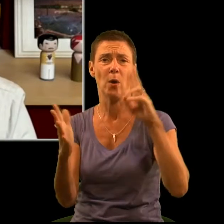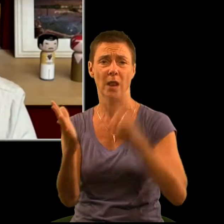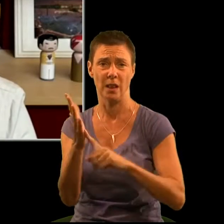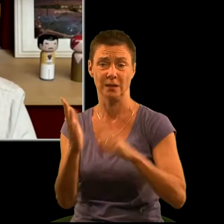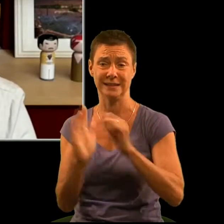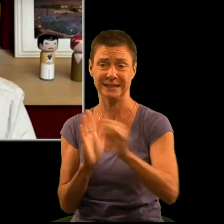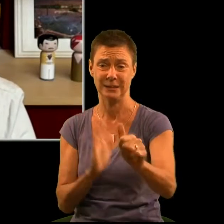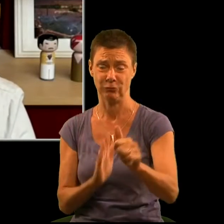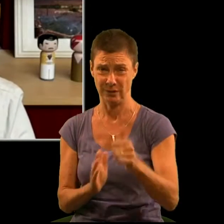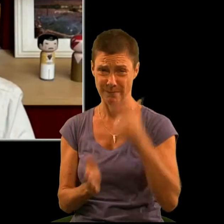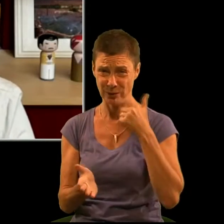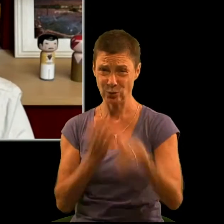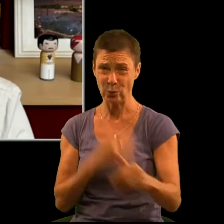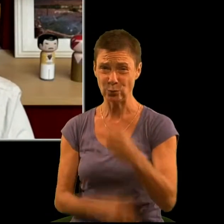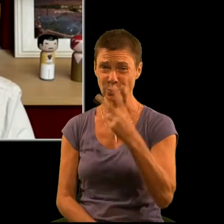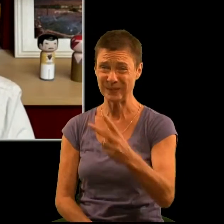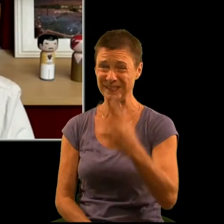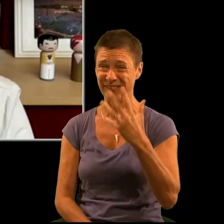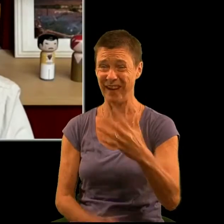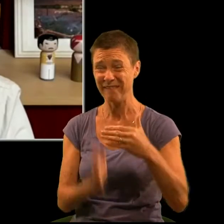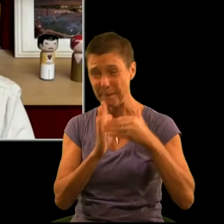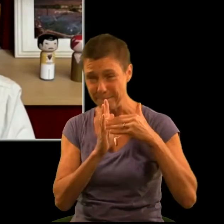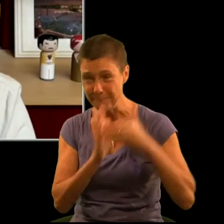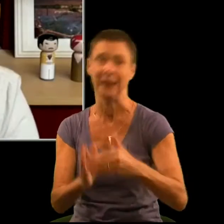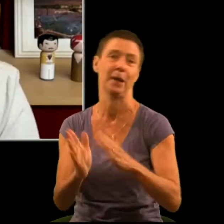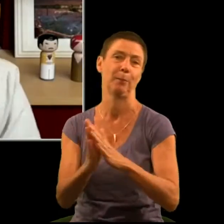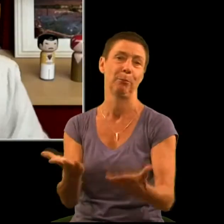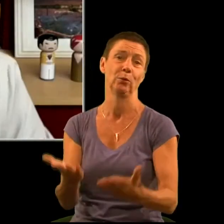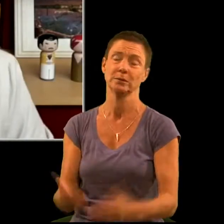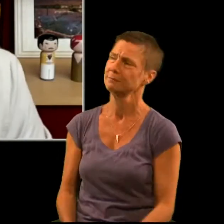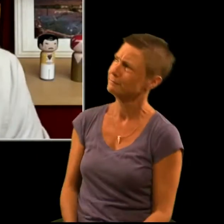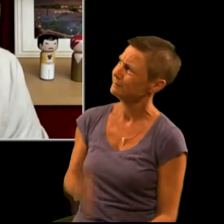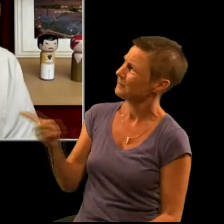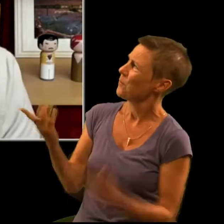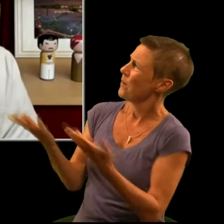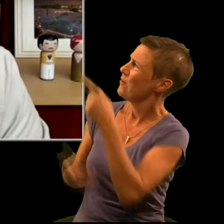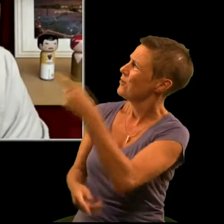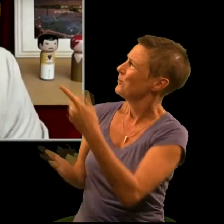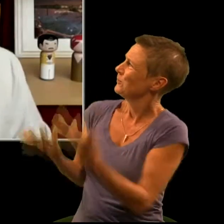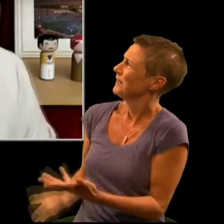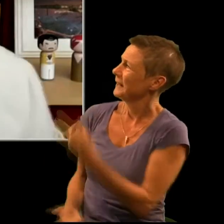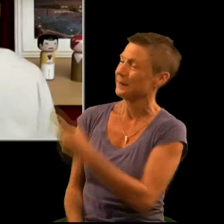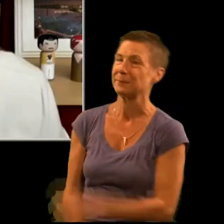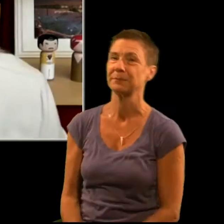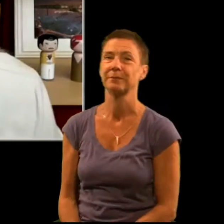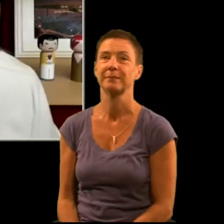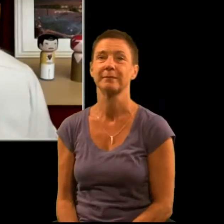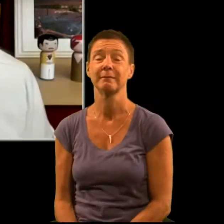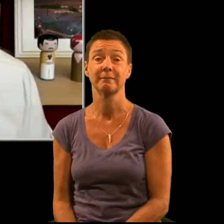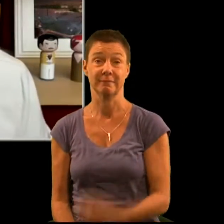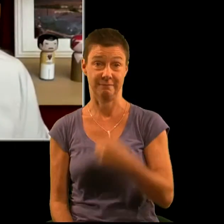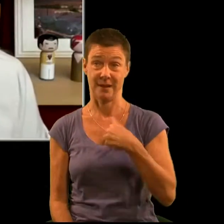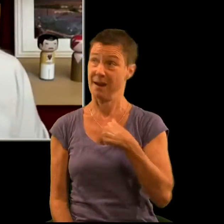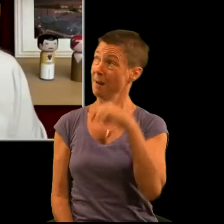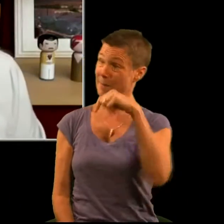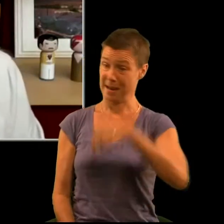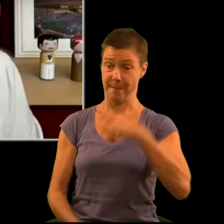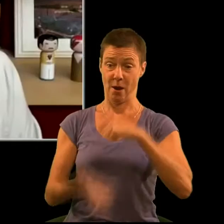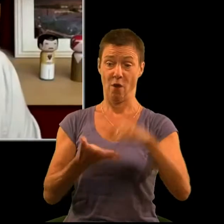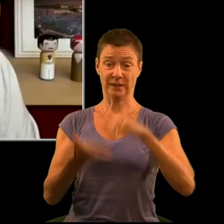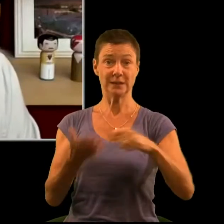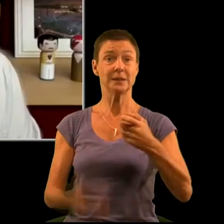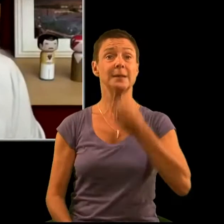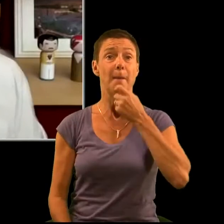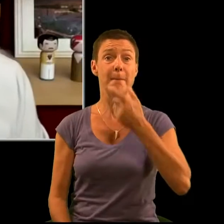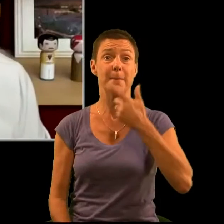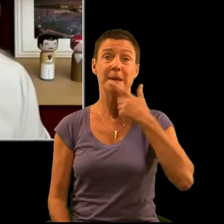25 million copies. Hello, Eoin. How are you today? Where are you today? I am in my office in Dublin,